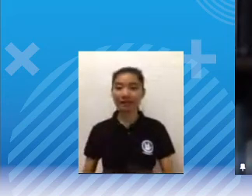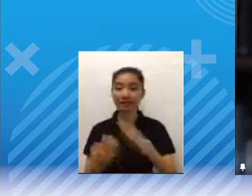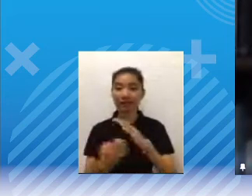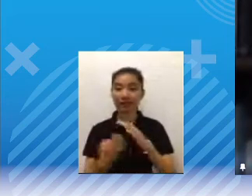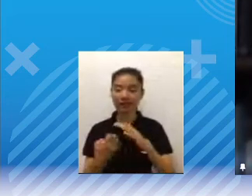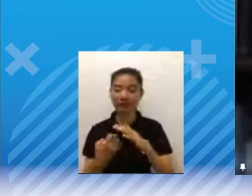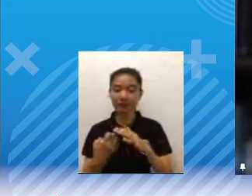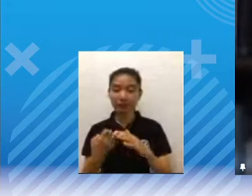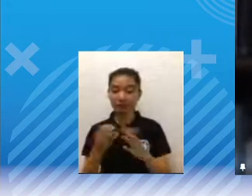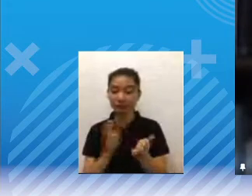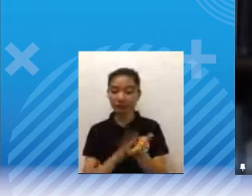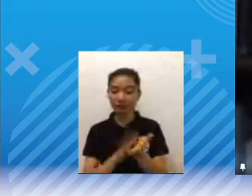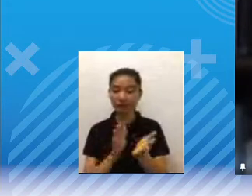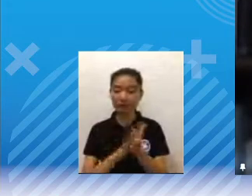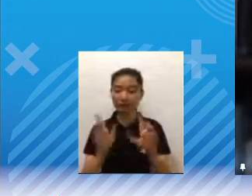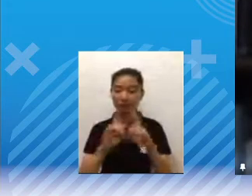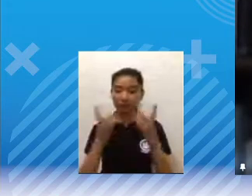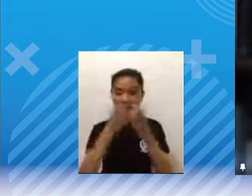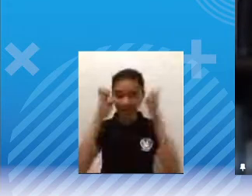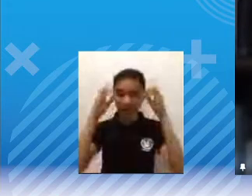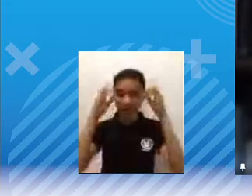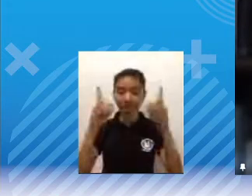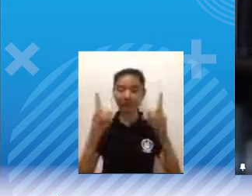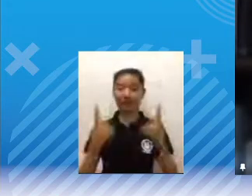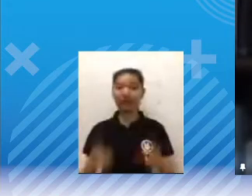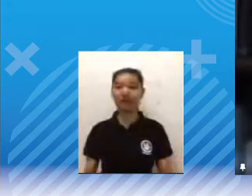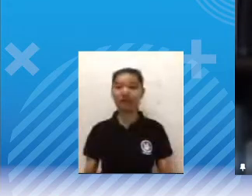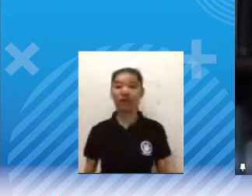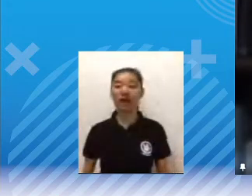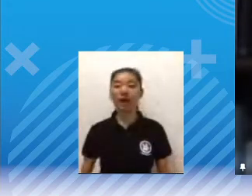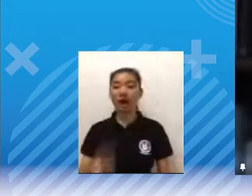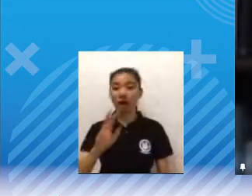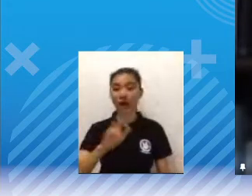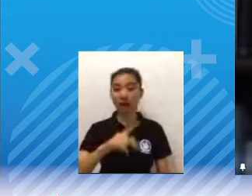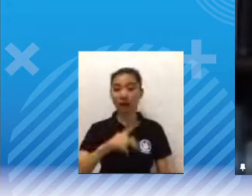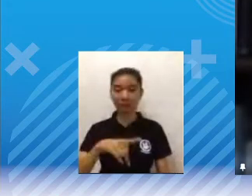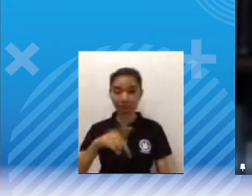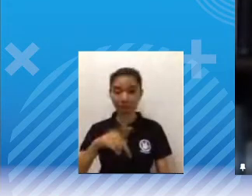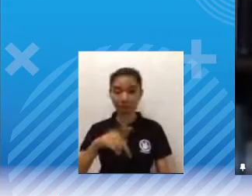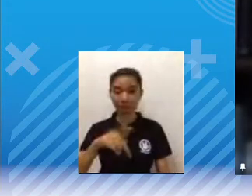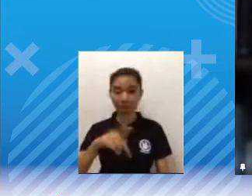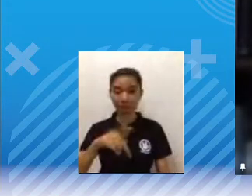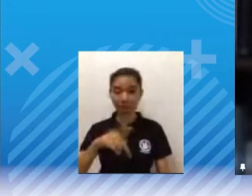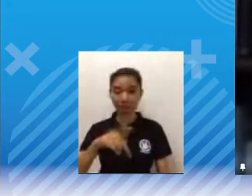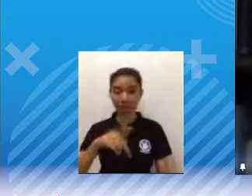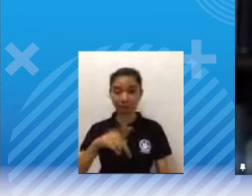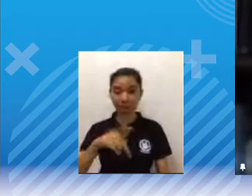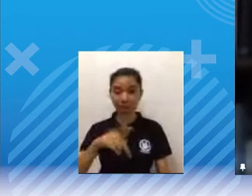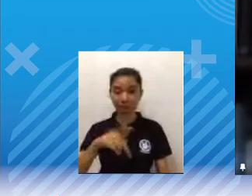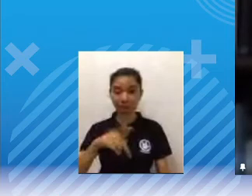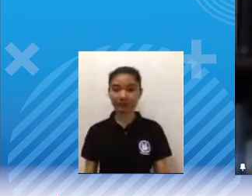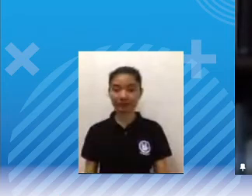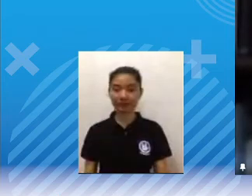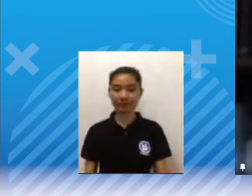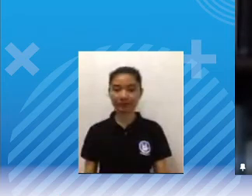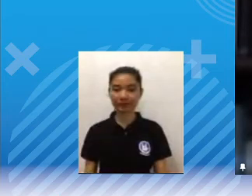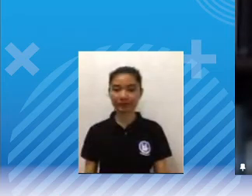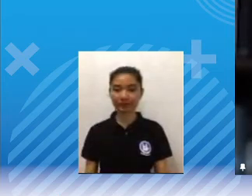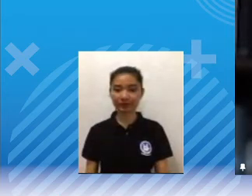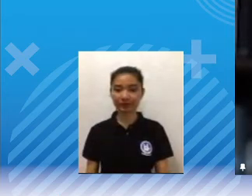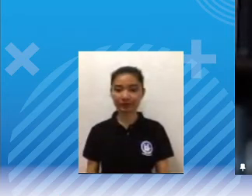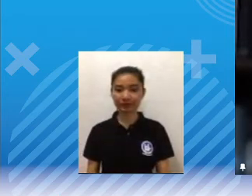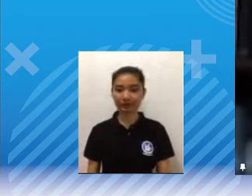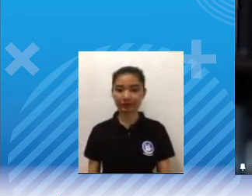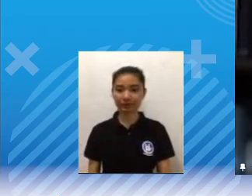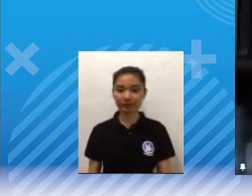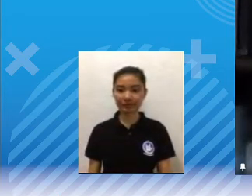National Capital Region. Ma'am Cheryl, nandiyan na po ba kayo? Hello, good morning everyone. Before I start, I would